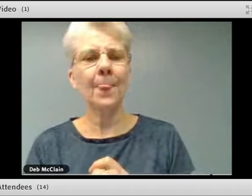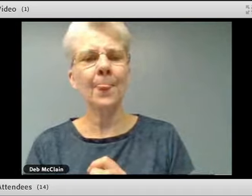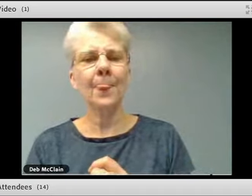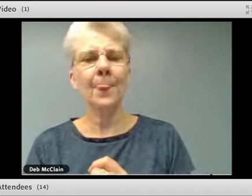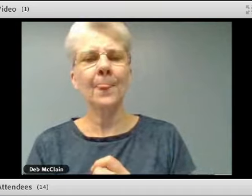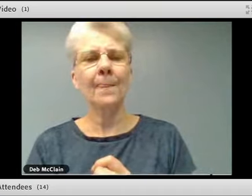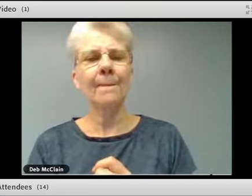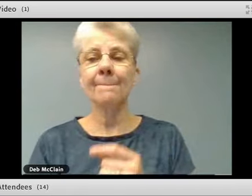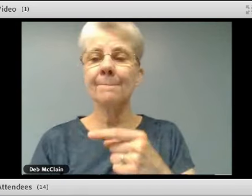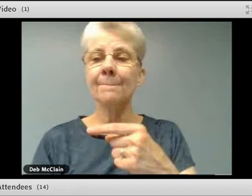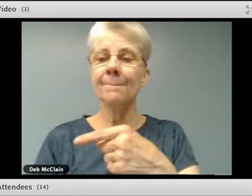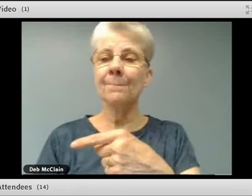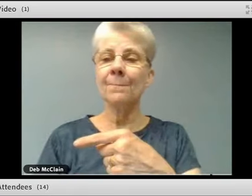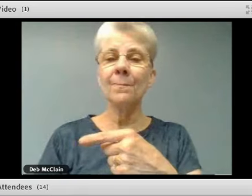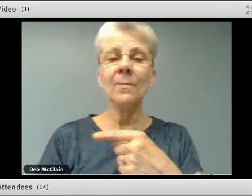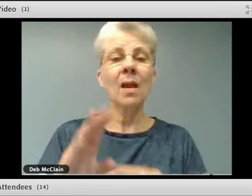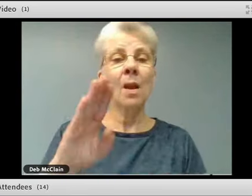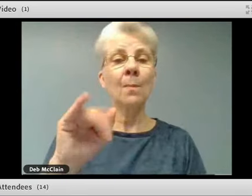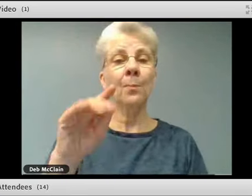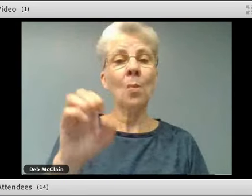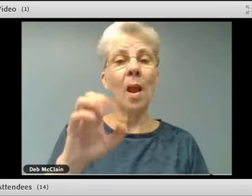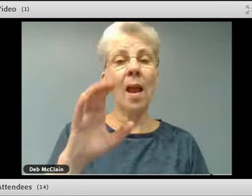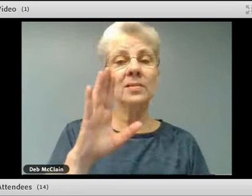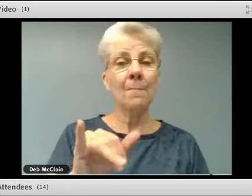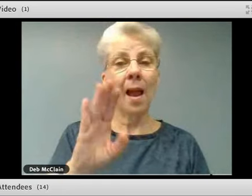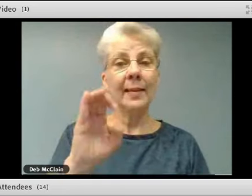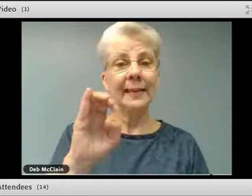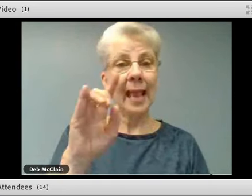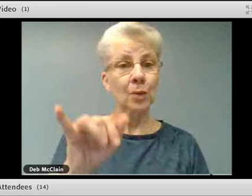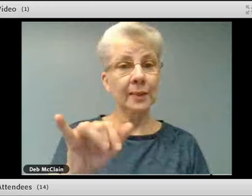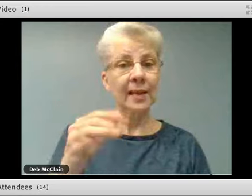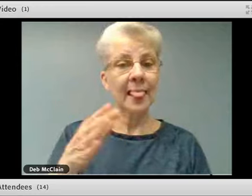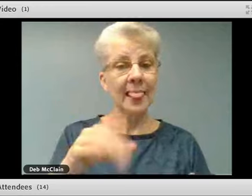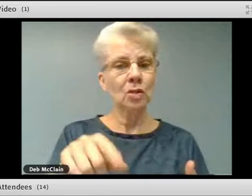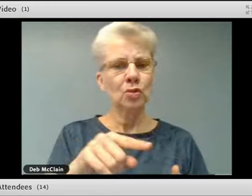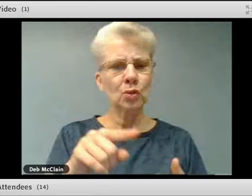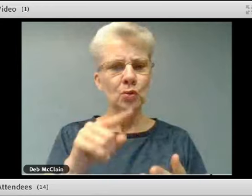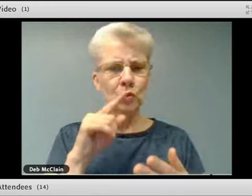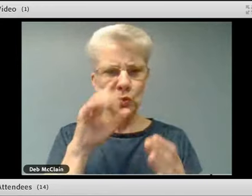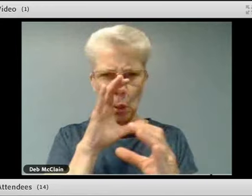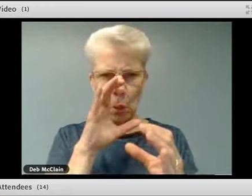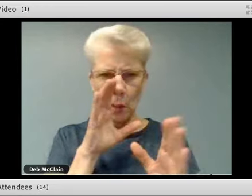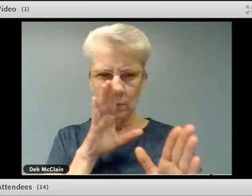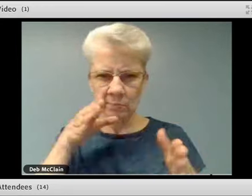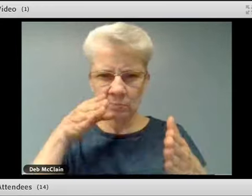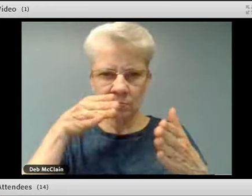The Browse by County app allows for you to drill into a specific